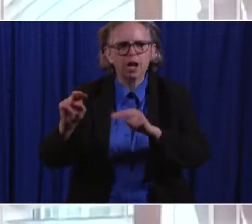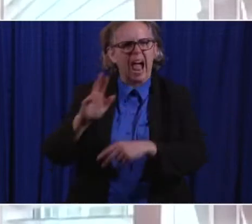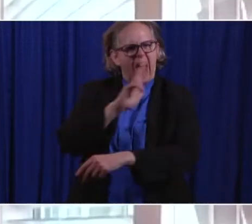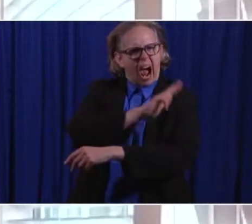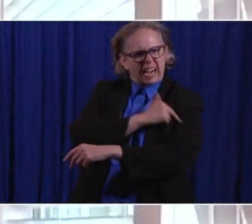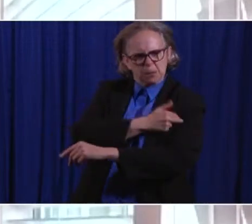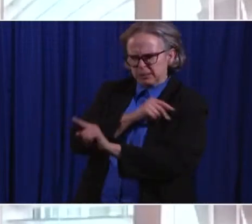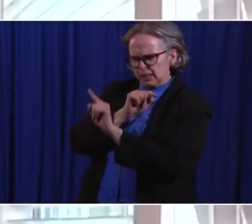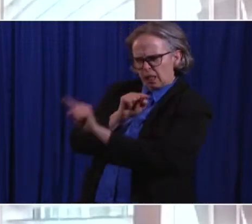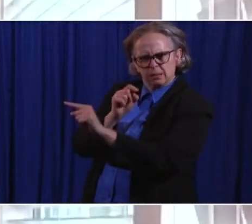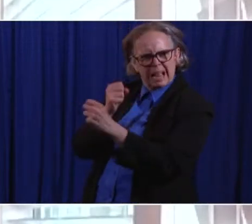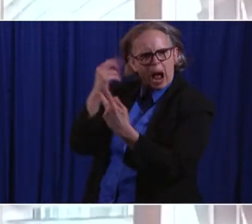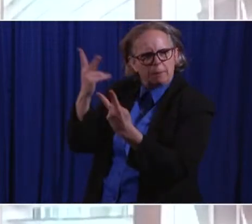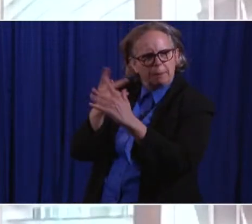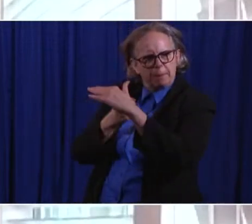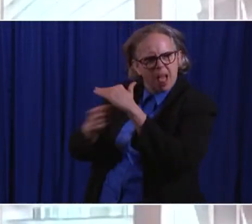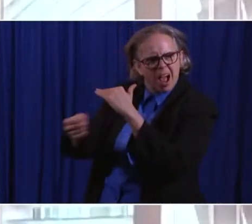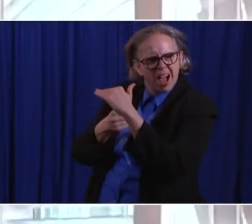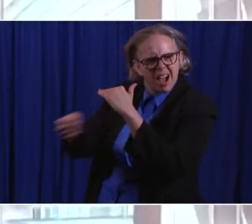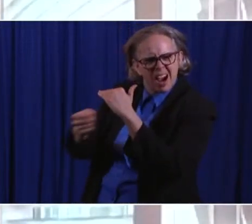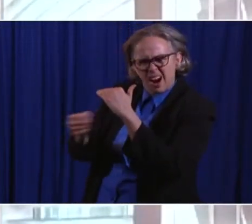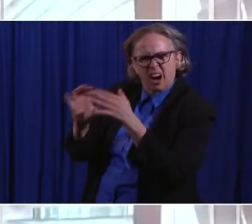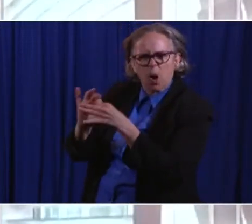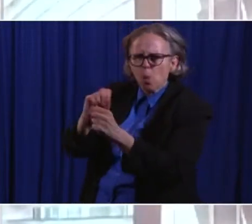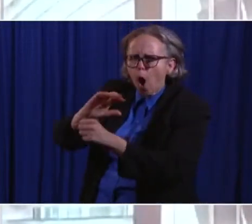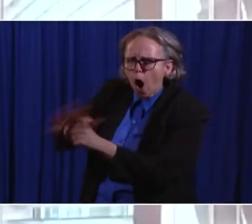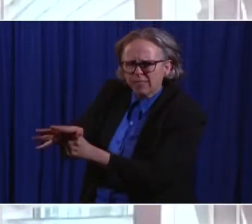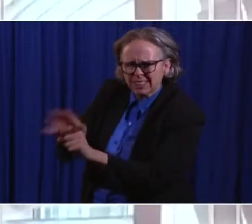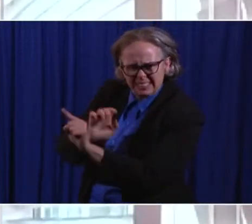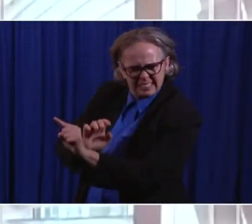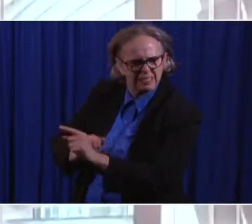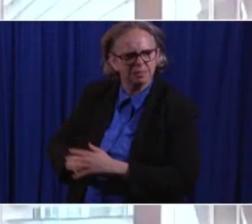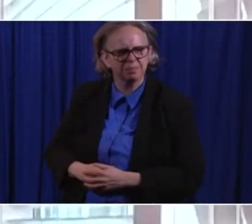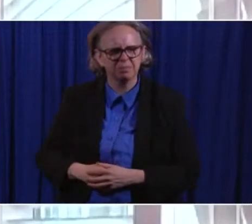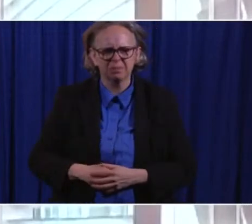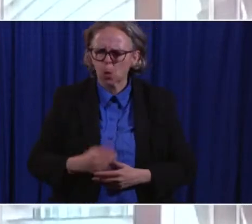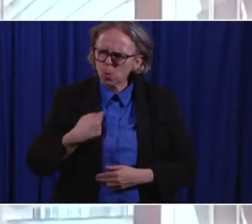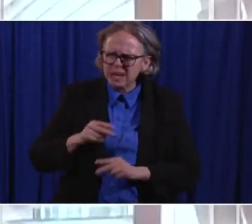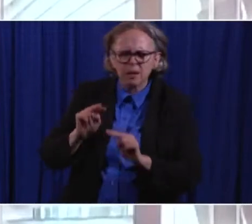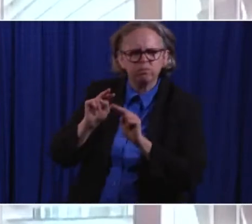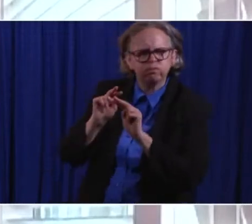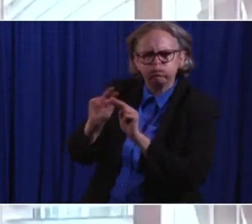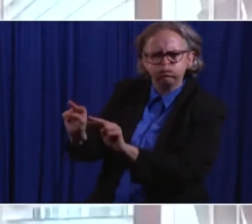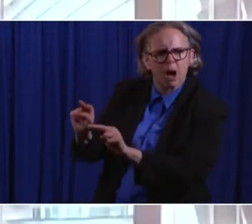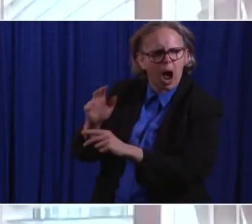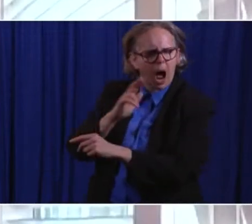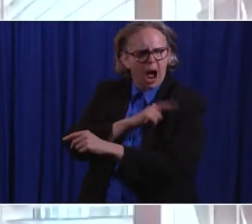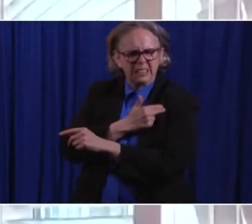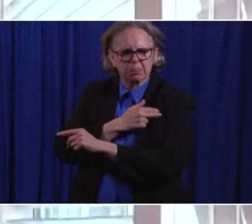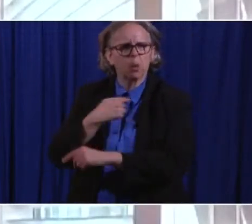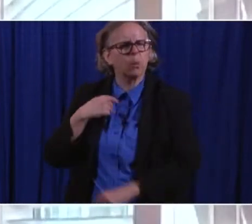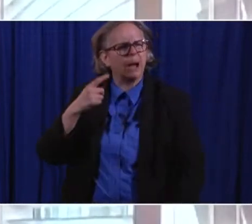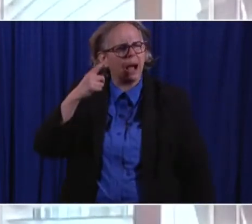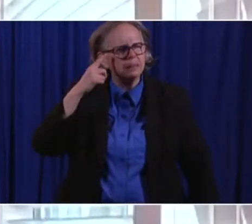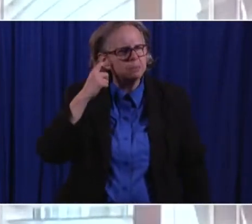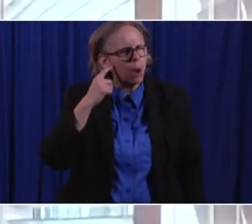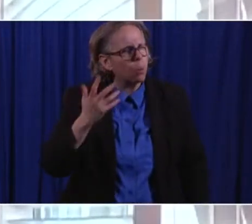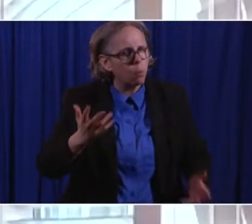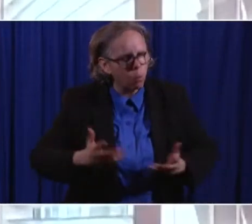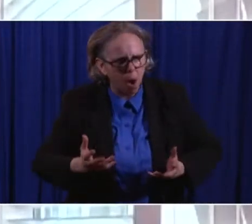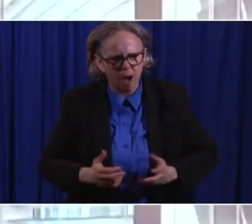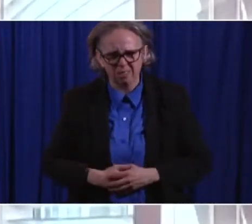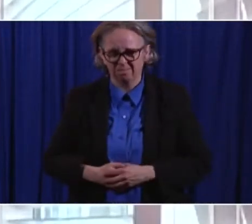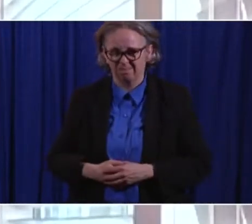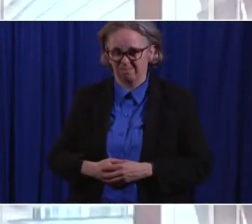as I look at hospitalizations, one of the things I've asked myself is, are we seeing a reduction in